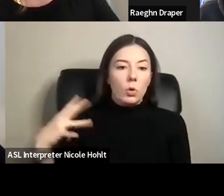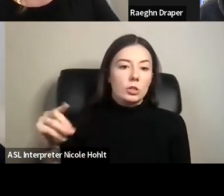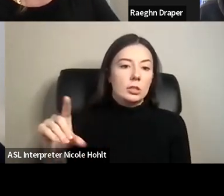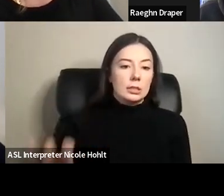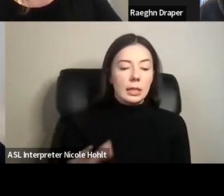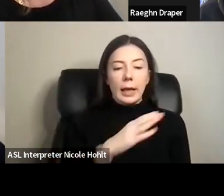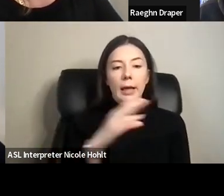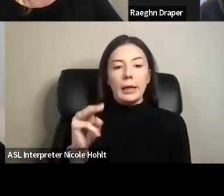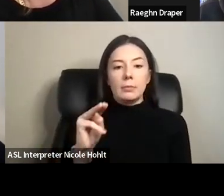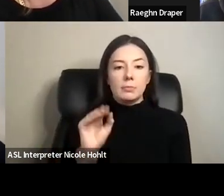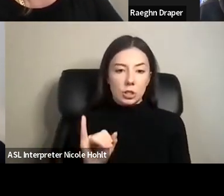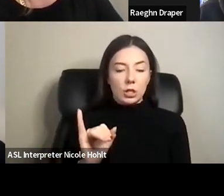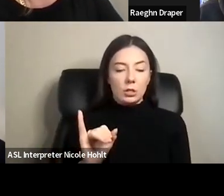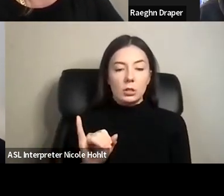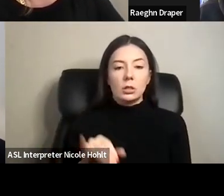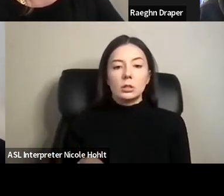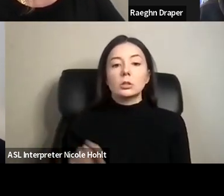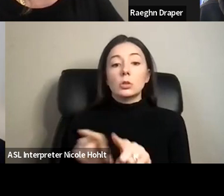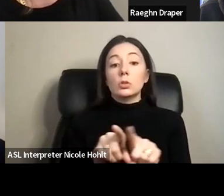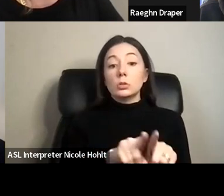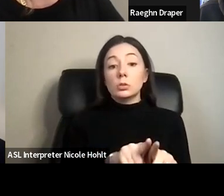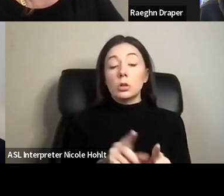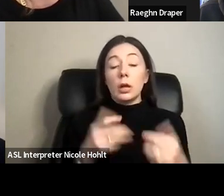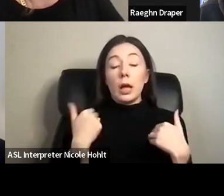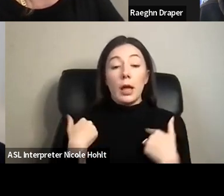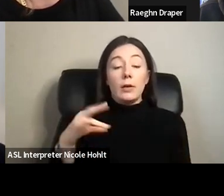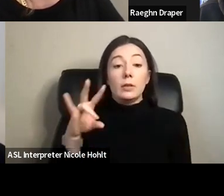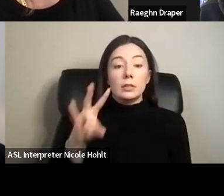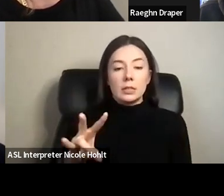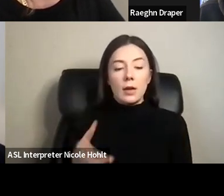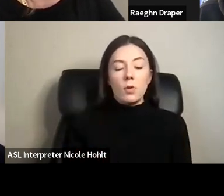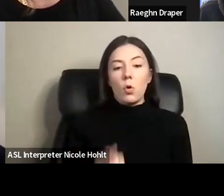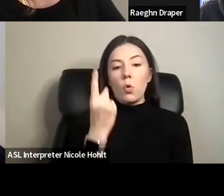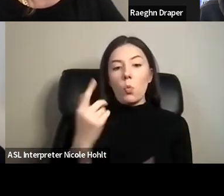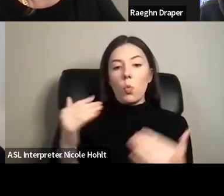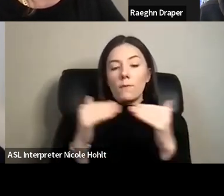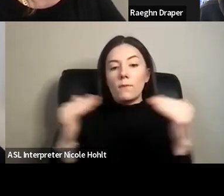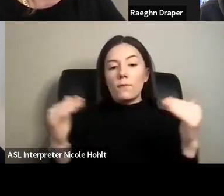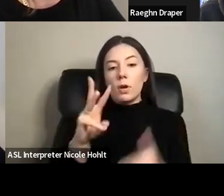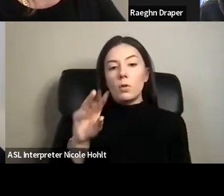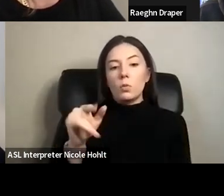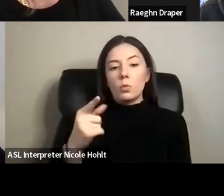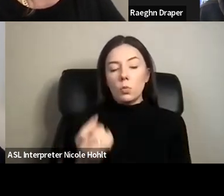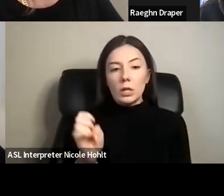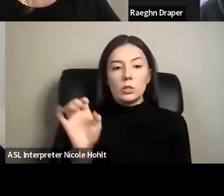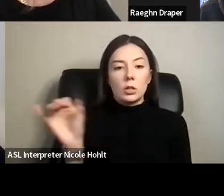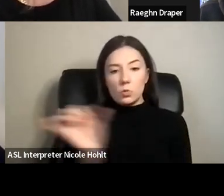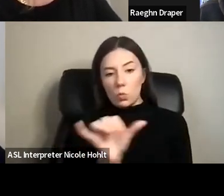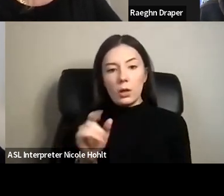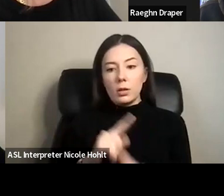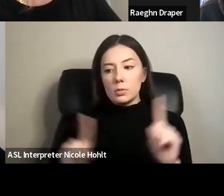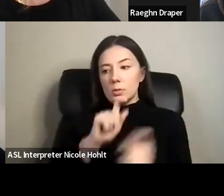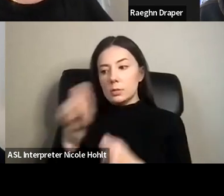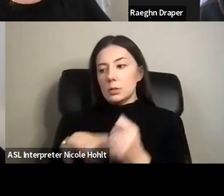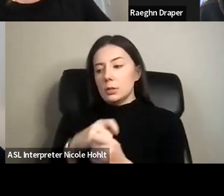so we also have 7 one fair wage states as well. But specifically here in